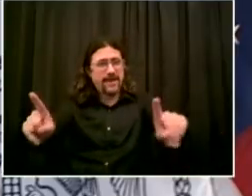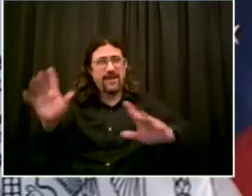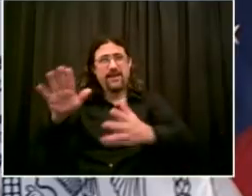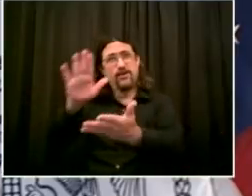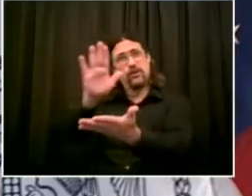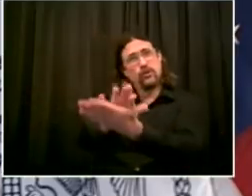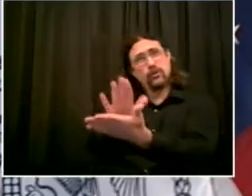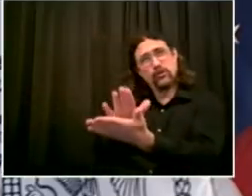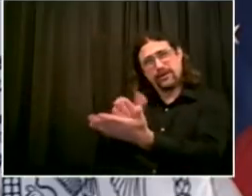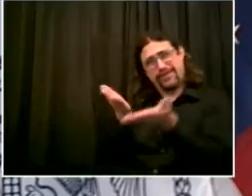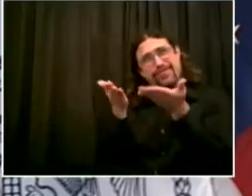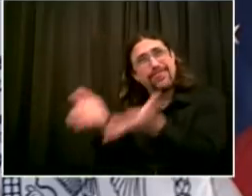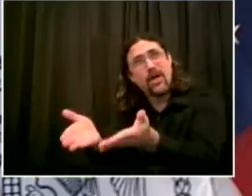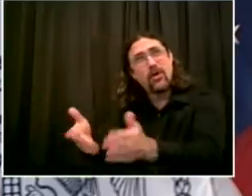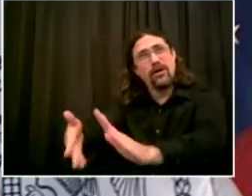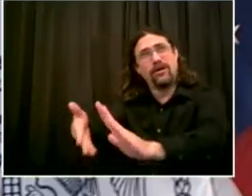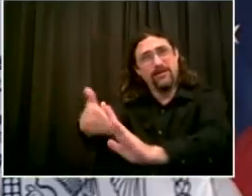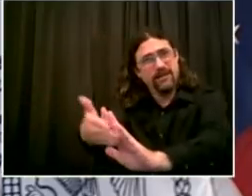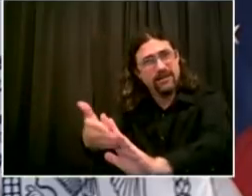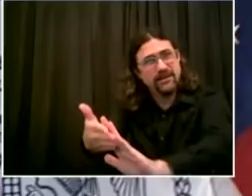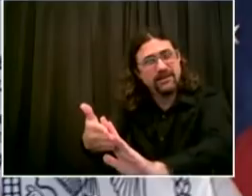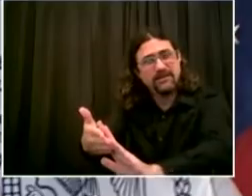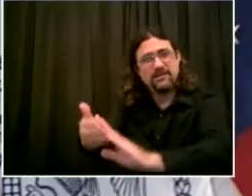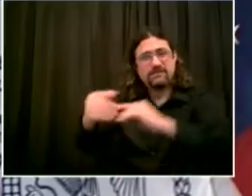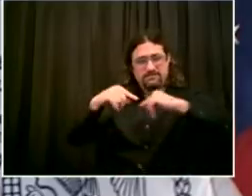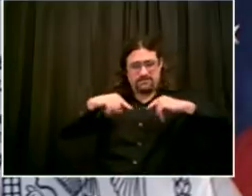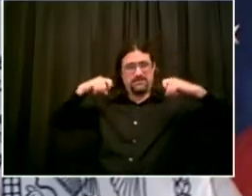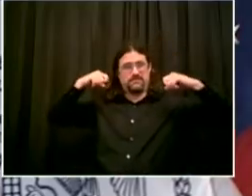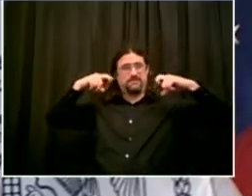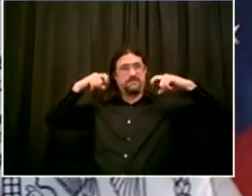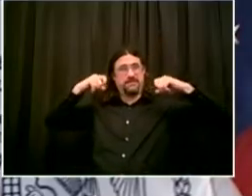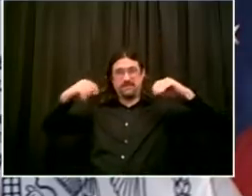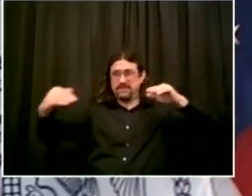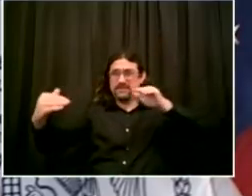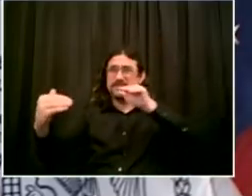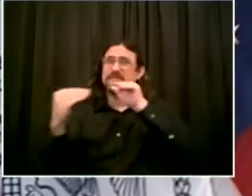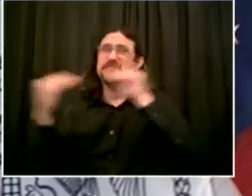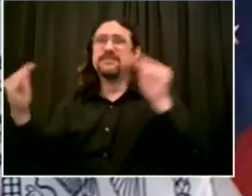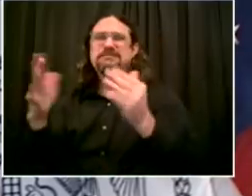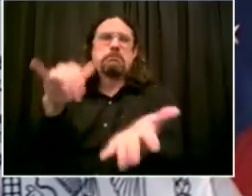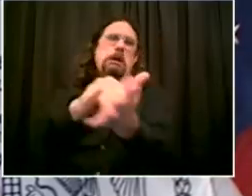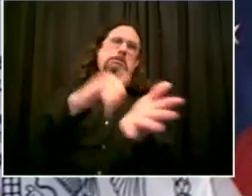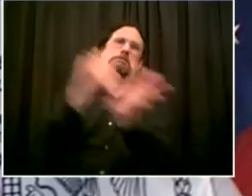let me finish with this. We as a city, again, a lot to be proud of how people